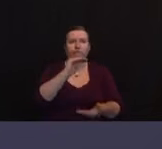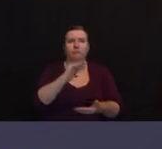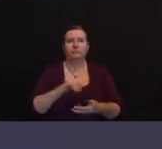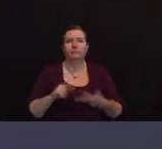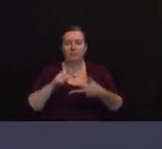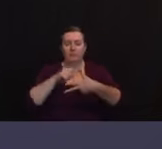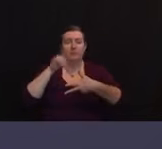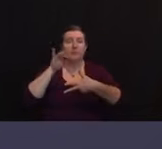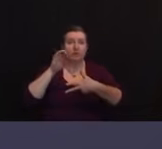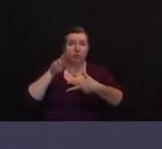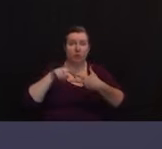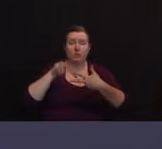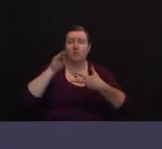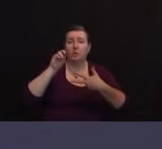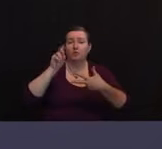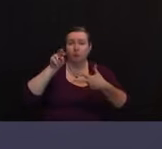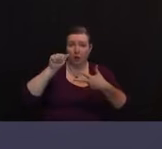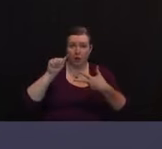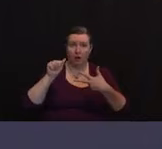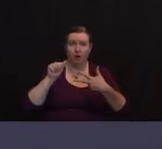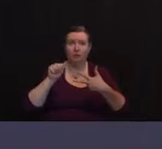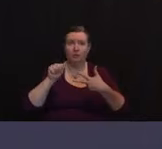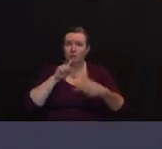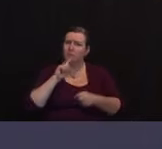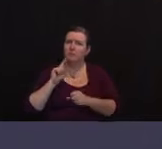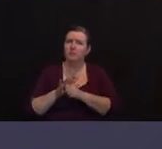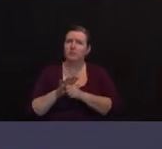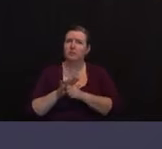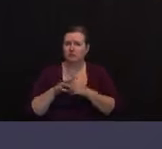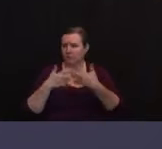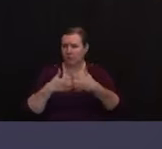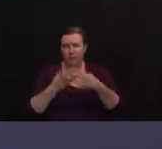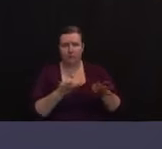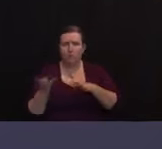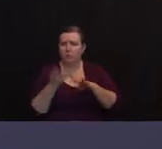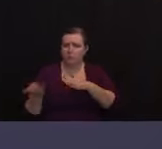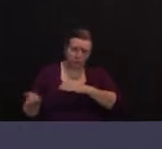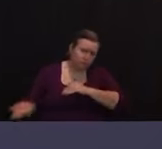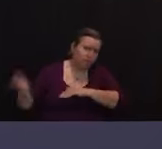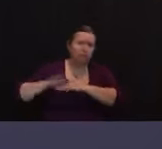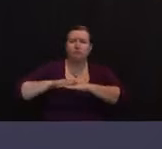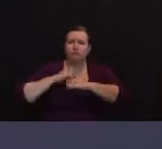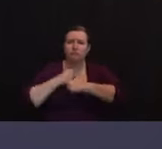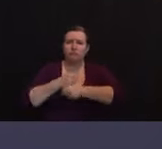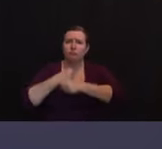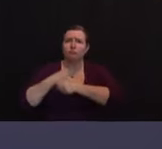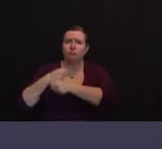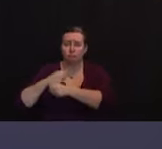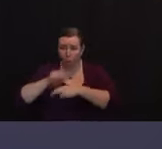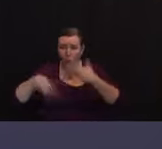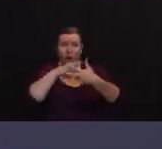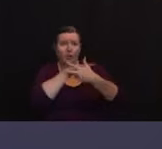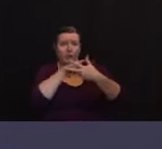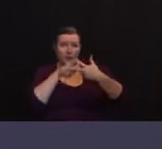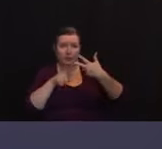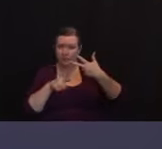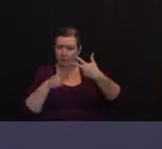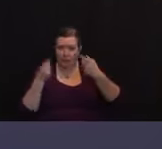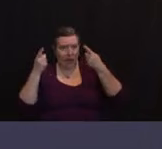online for manufacturing of increased doses, and that'll all come together within a fairly short amount of time. Thank